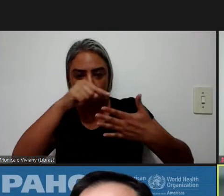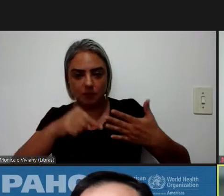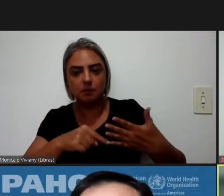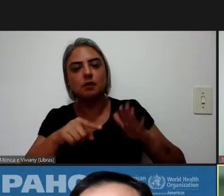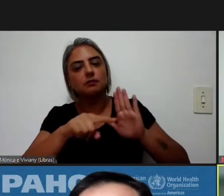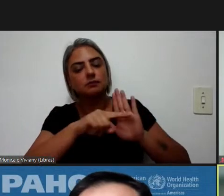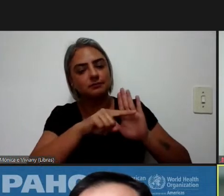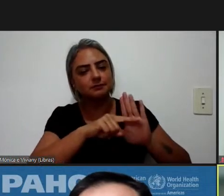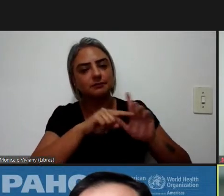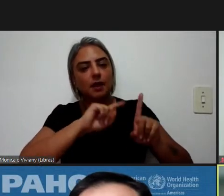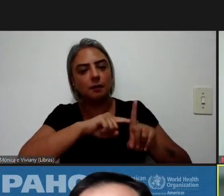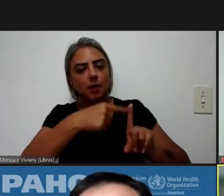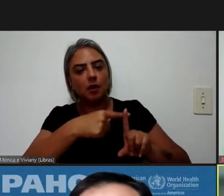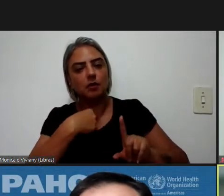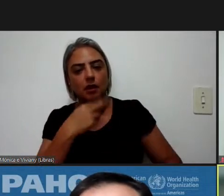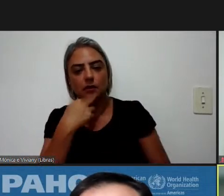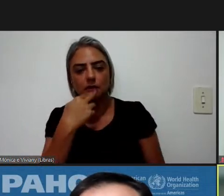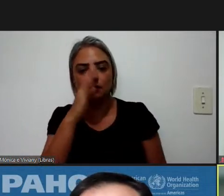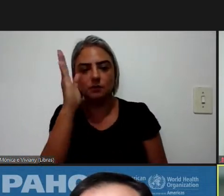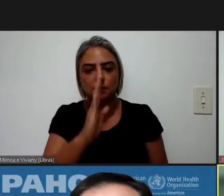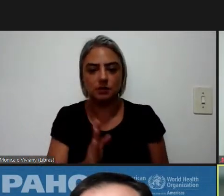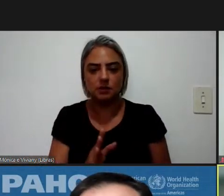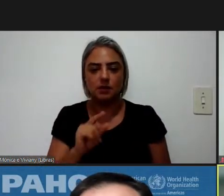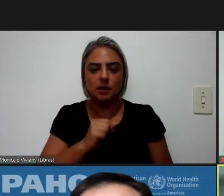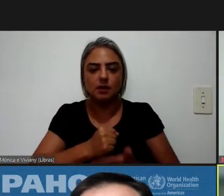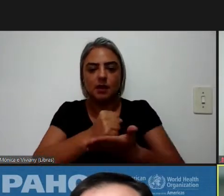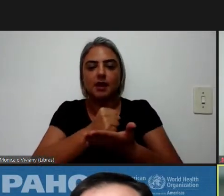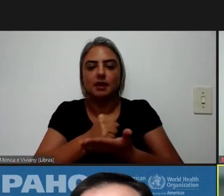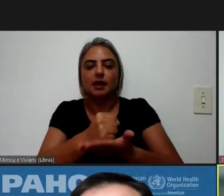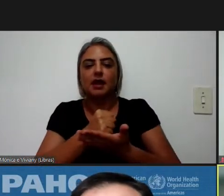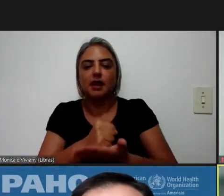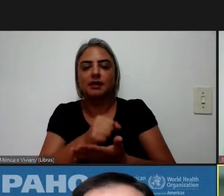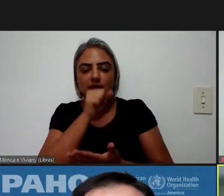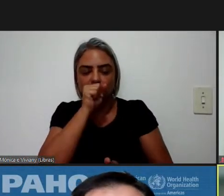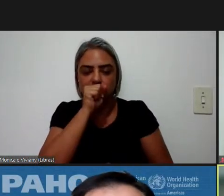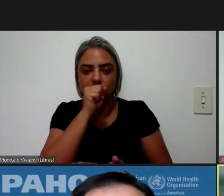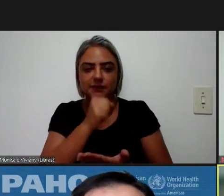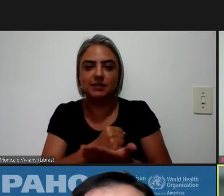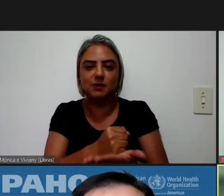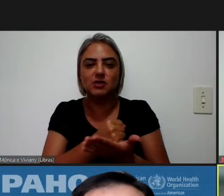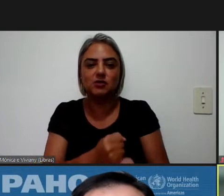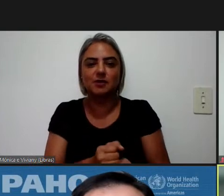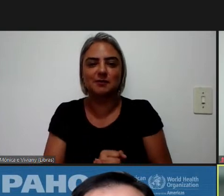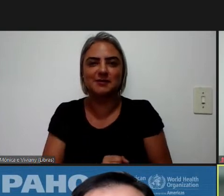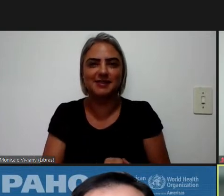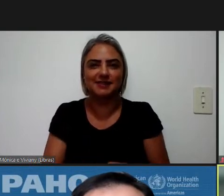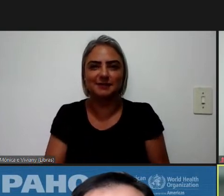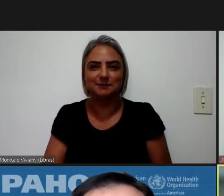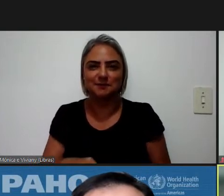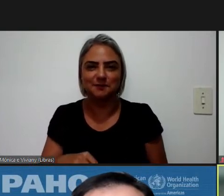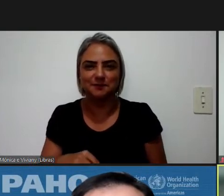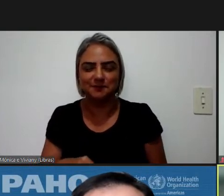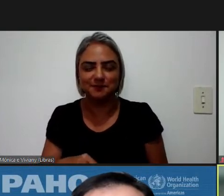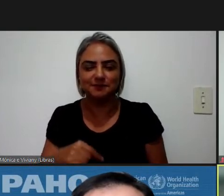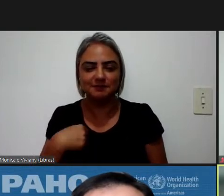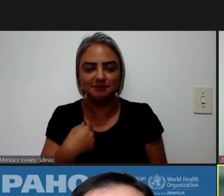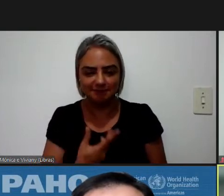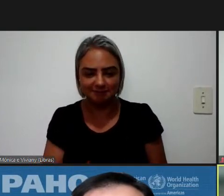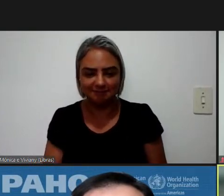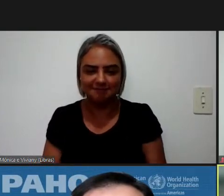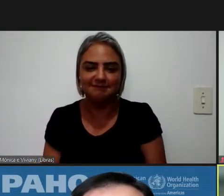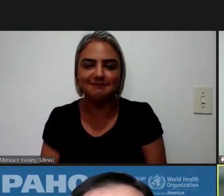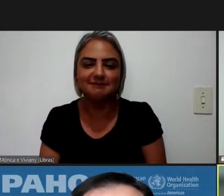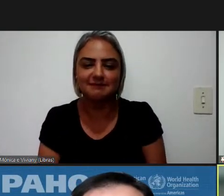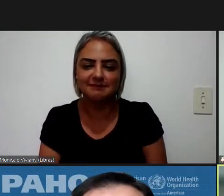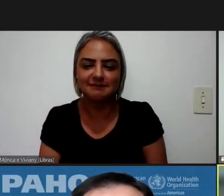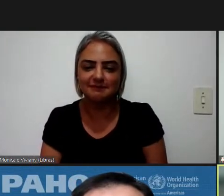advances and some positive points that are having nutrition agenda is the support of several sectors in this agenda.